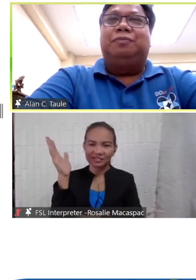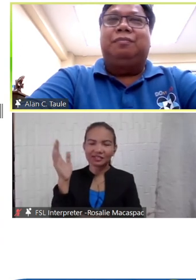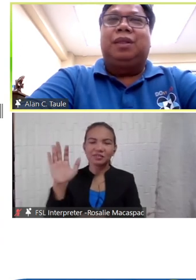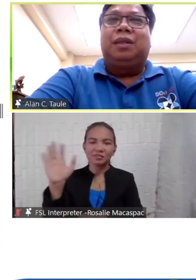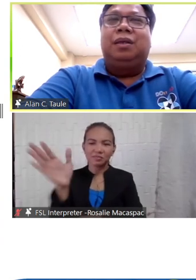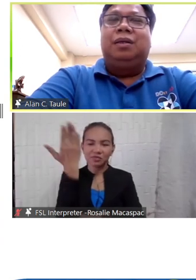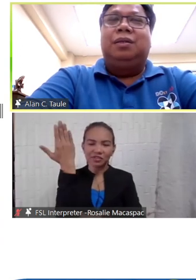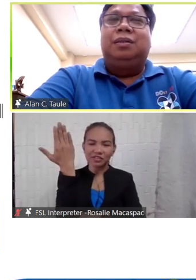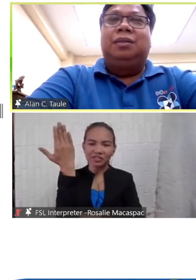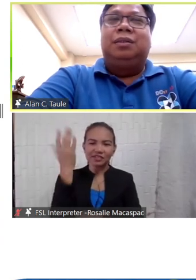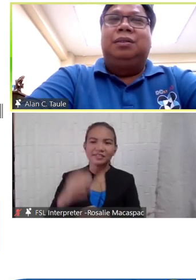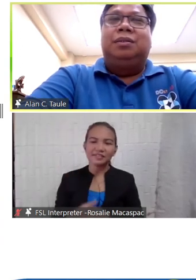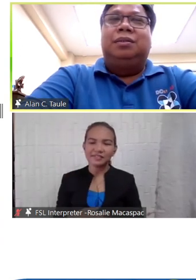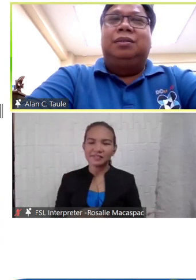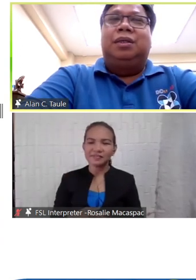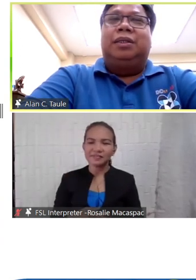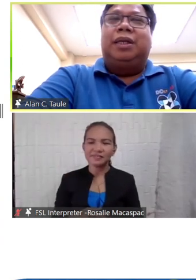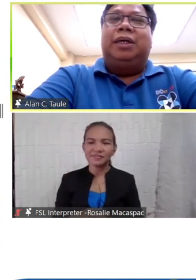session.